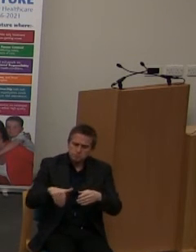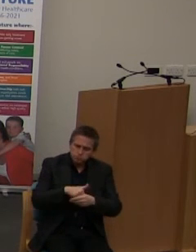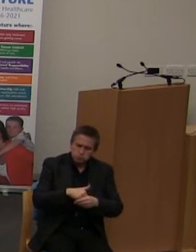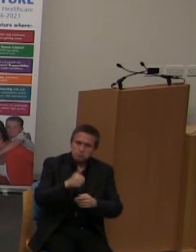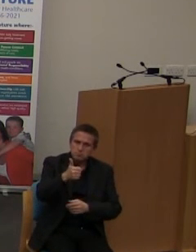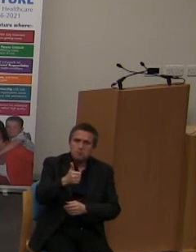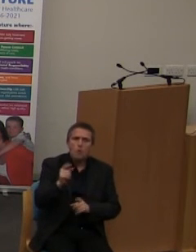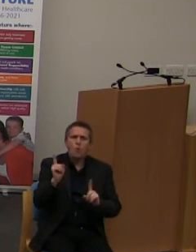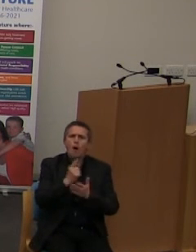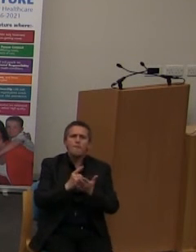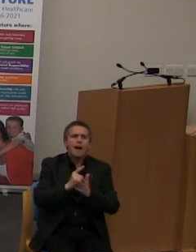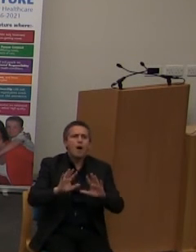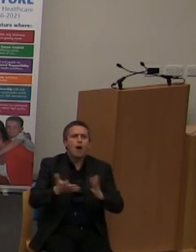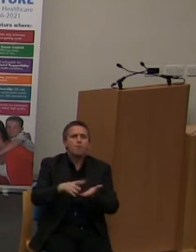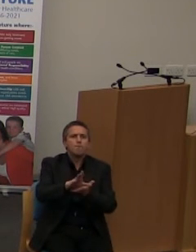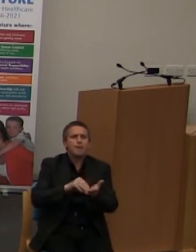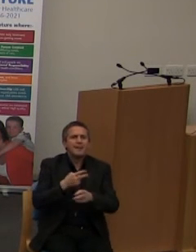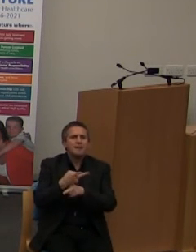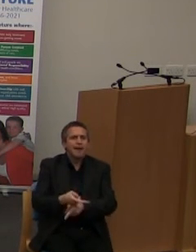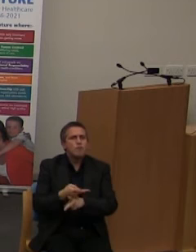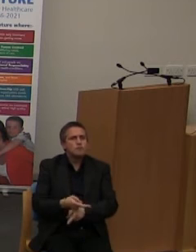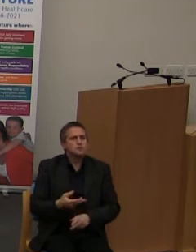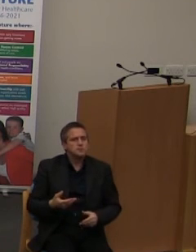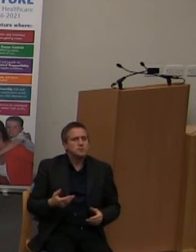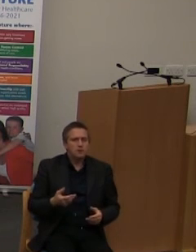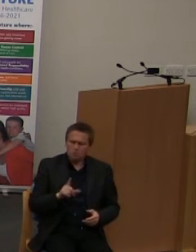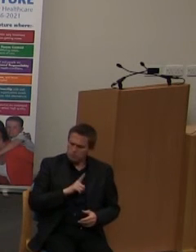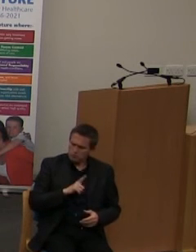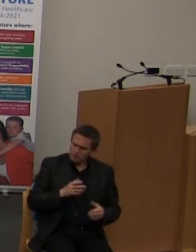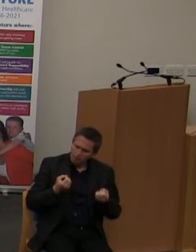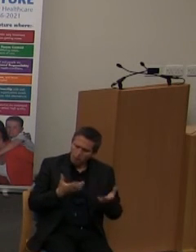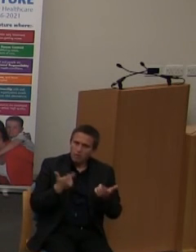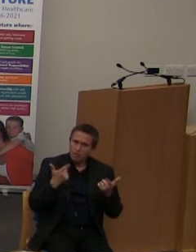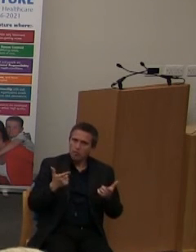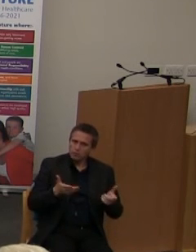be recognised as equal partners in care at all levels?